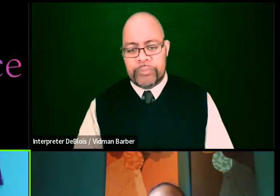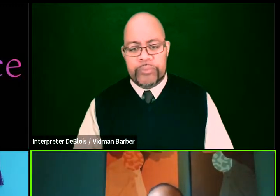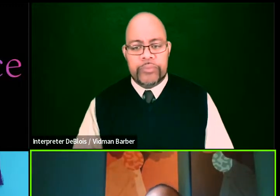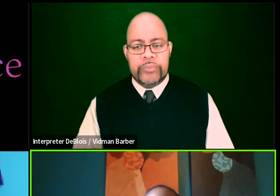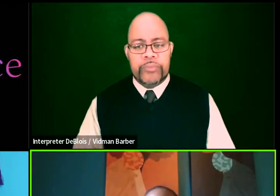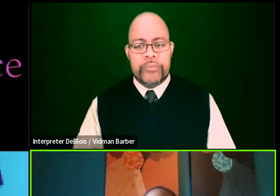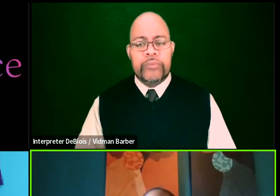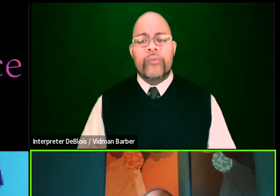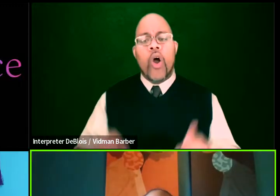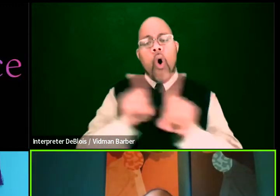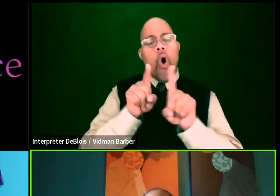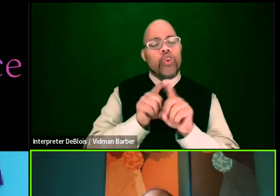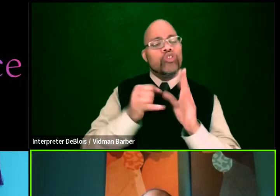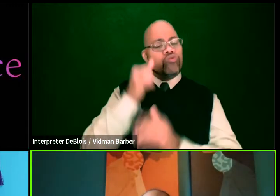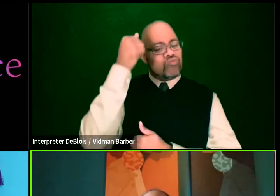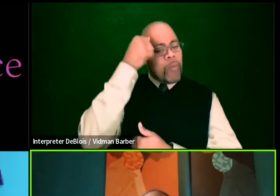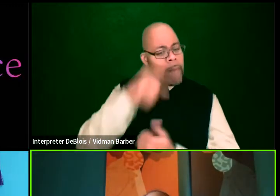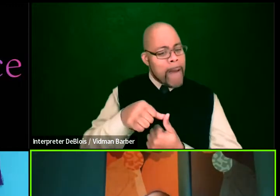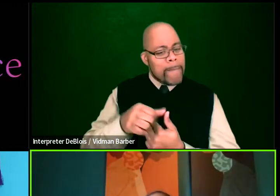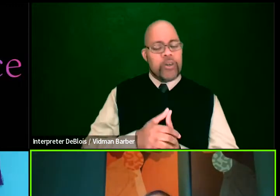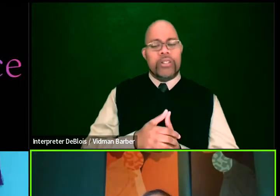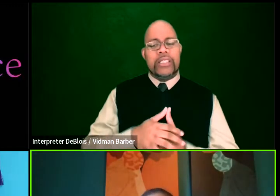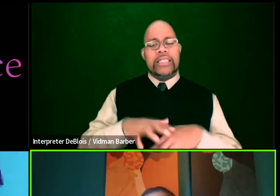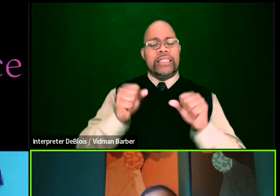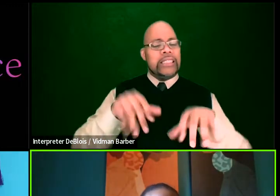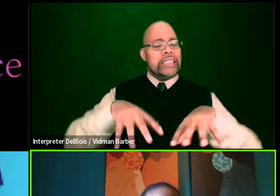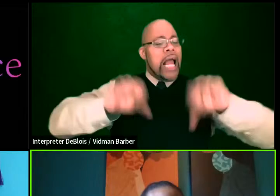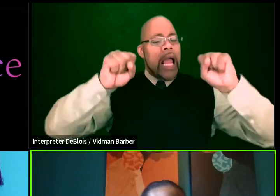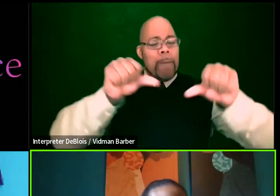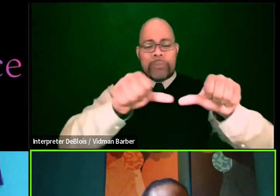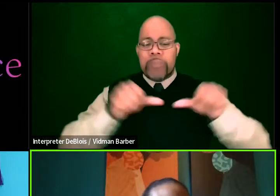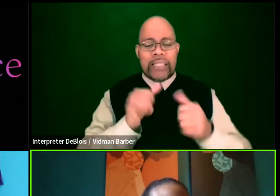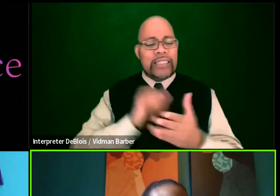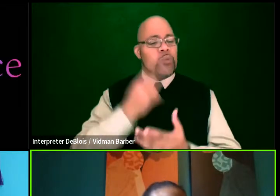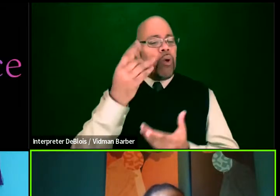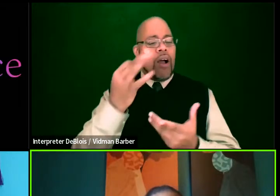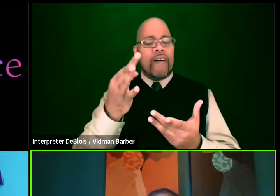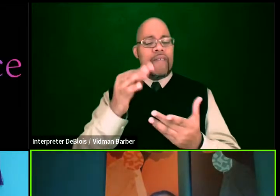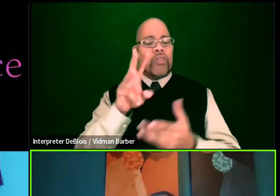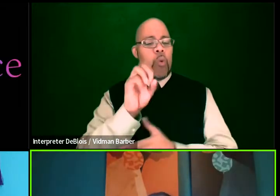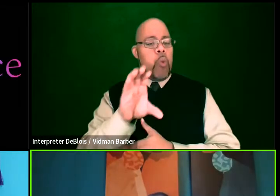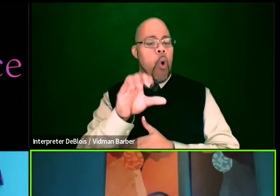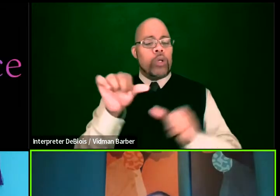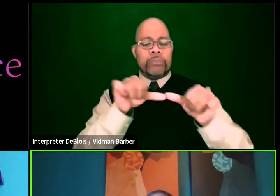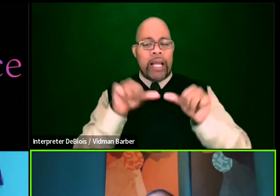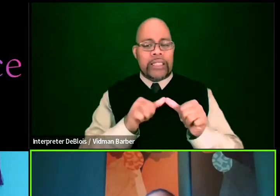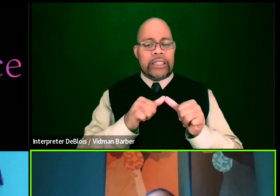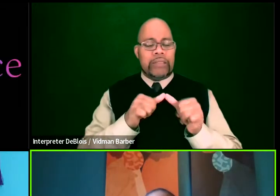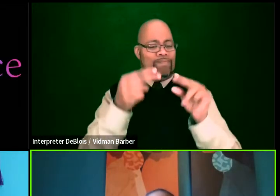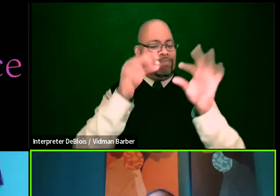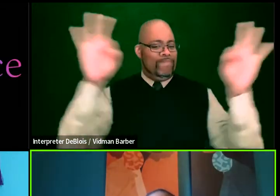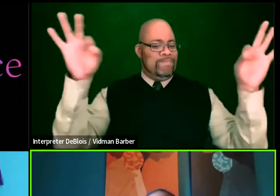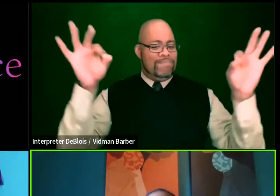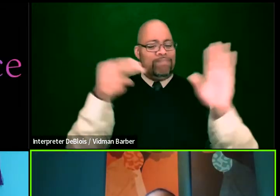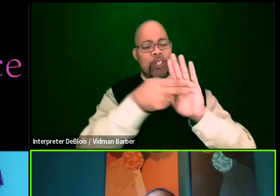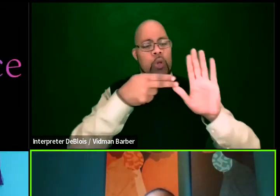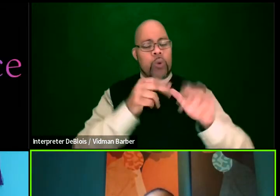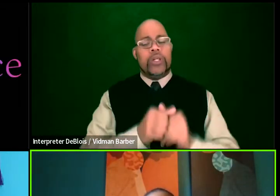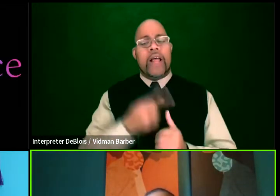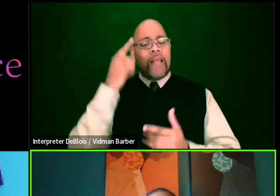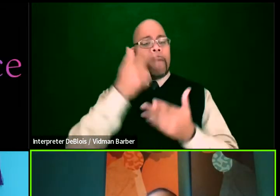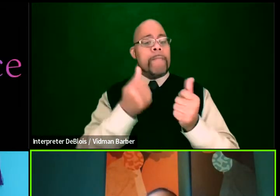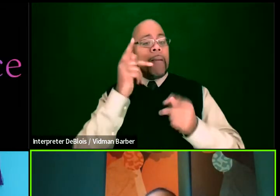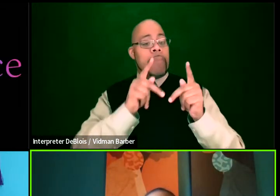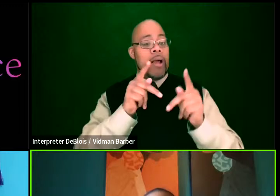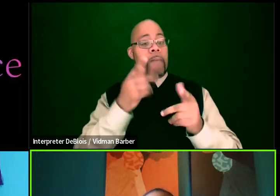But also just remember, like, hey, take up space. I think that's one of the woke spaces slogans, right? I think sometimes people